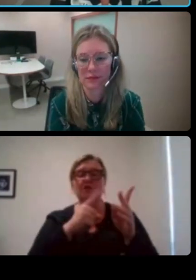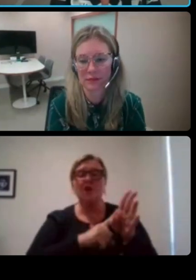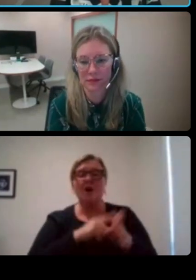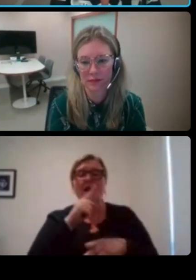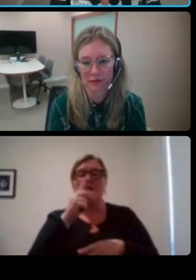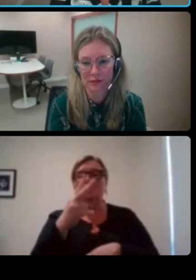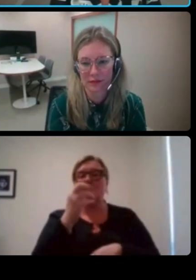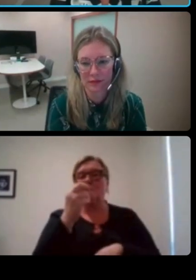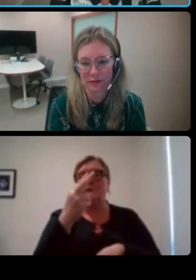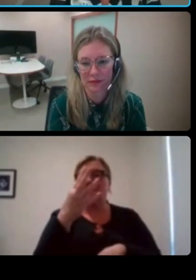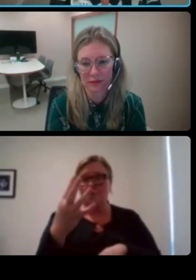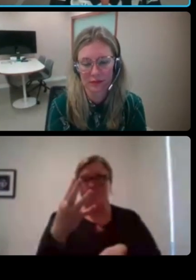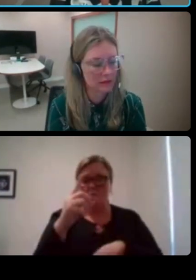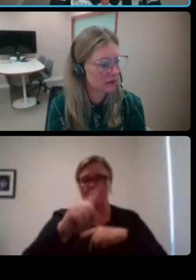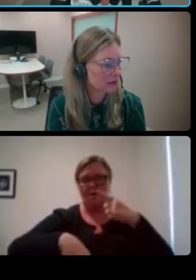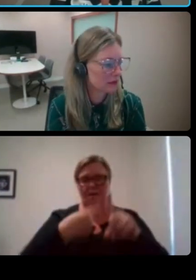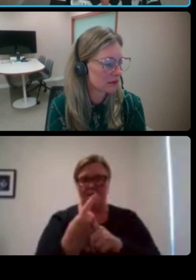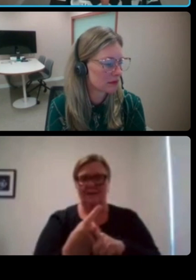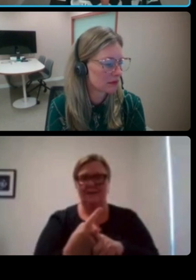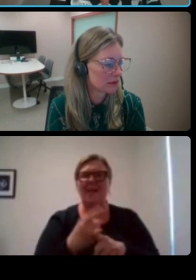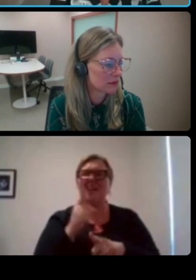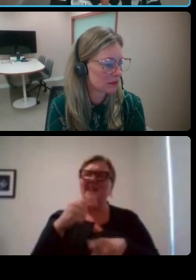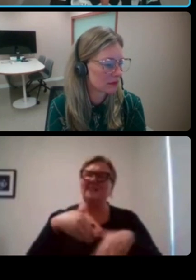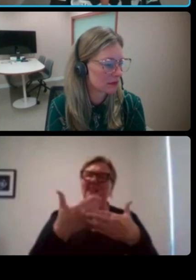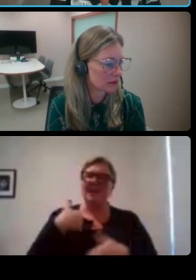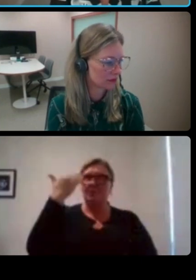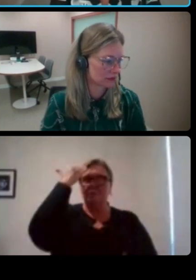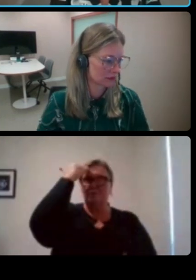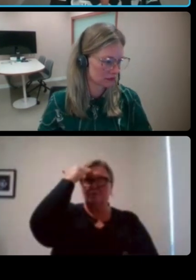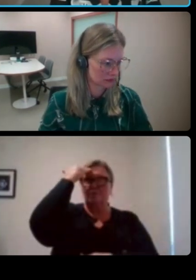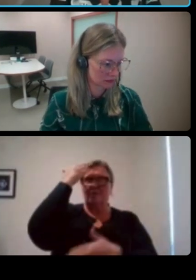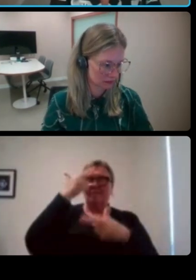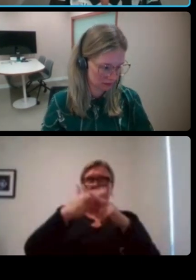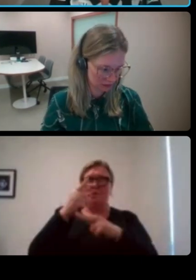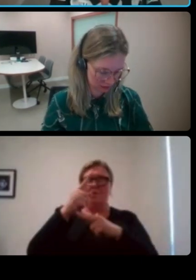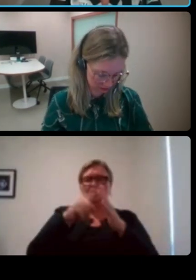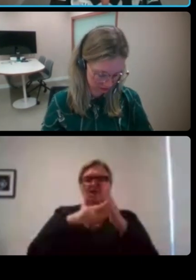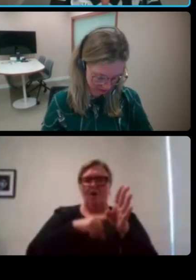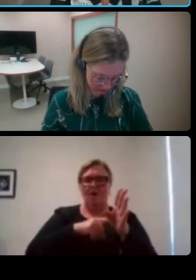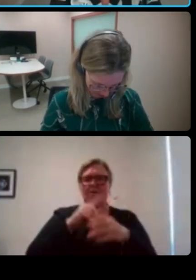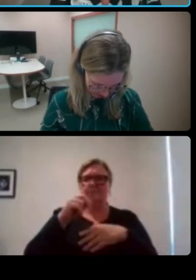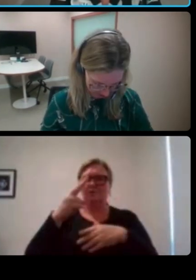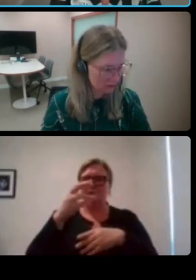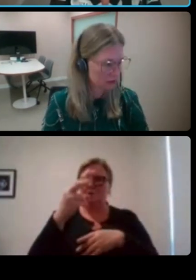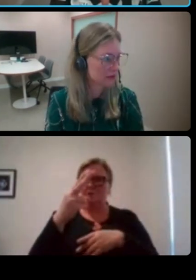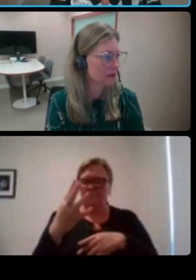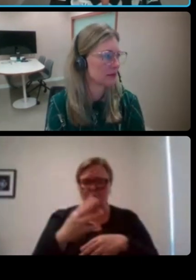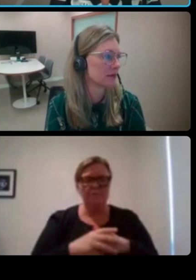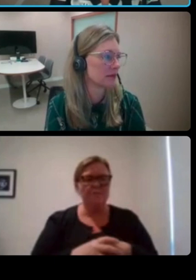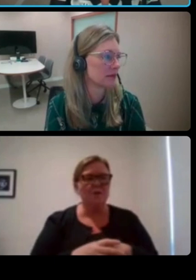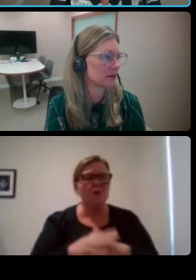2024. That's our date that we're pushing to move to the new model. I think that really when you